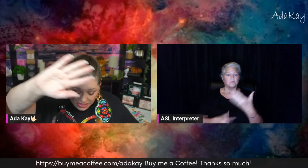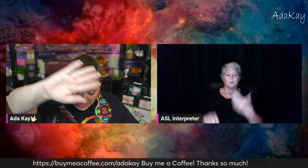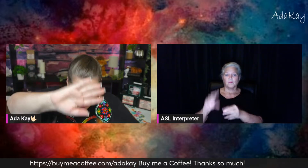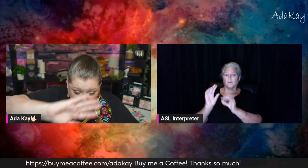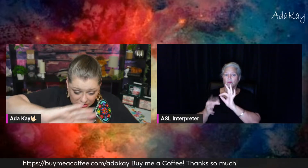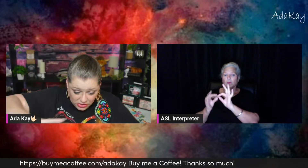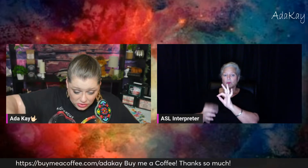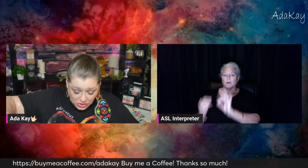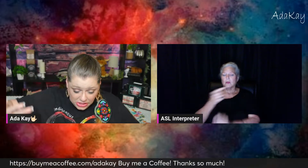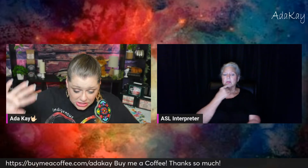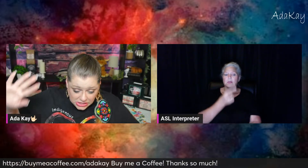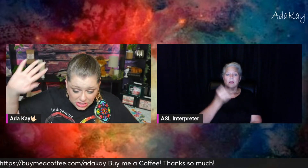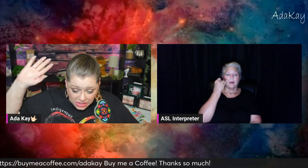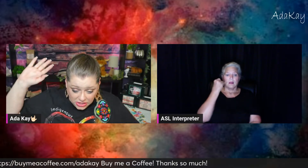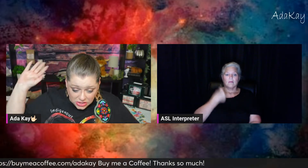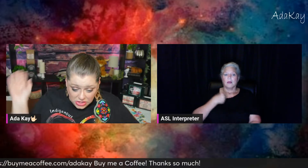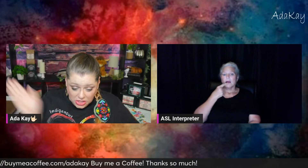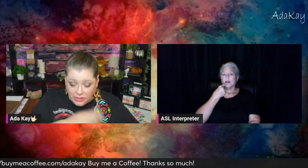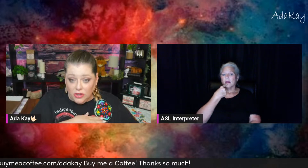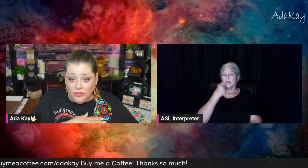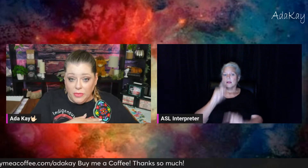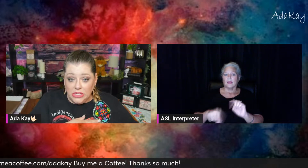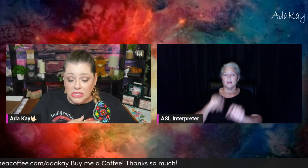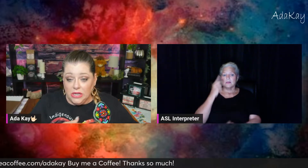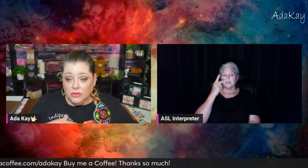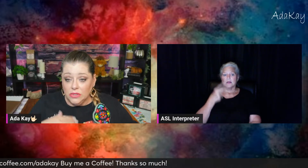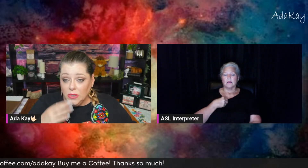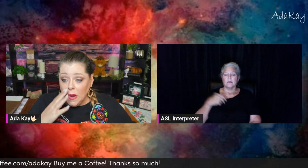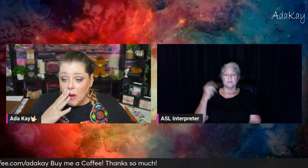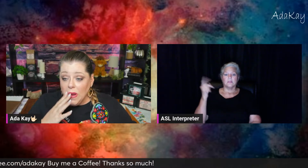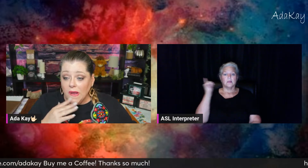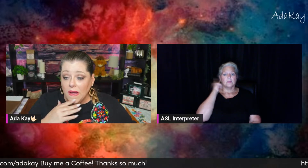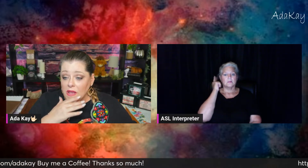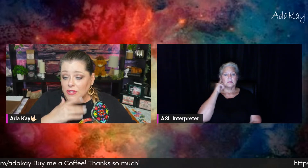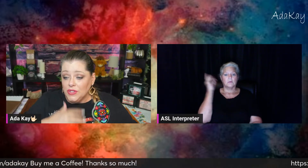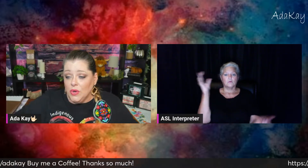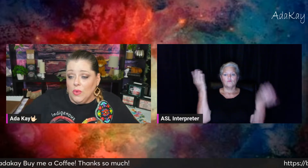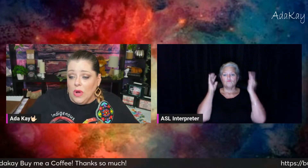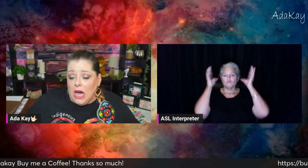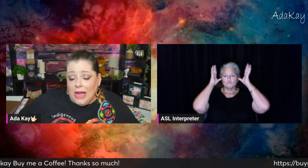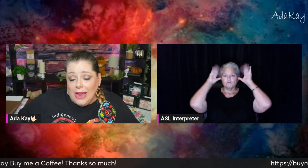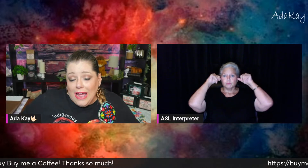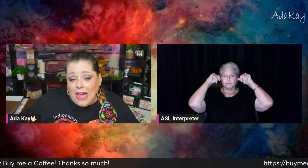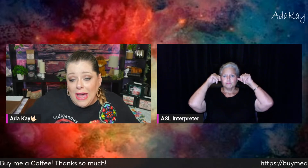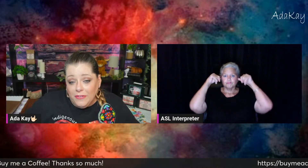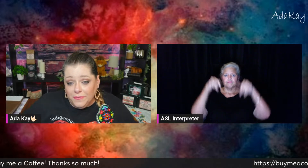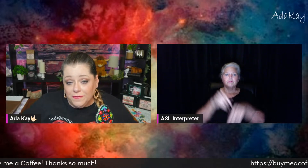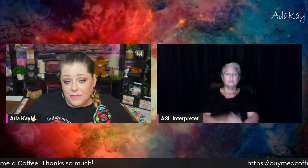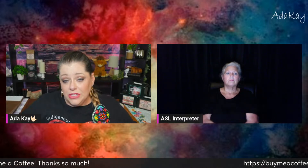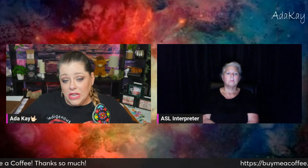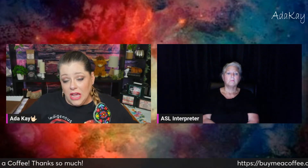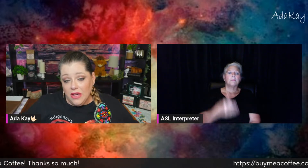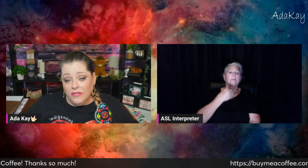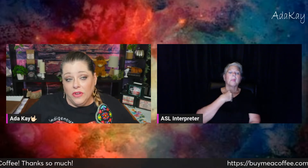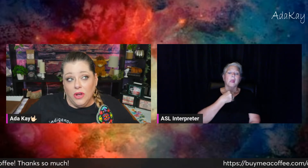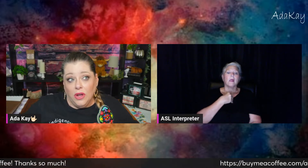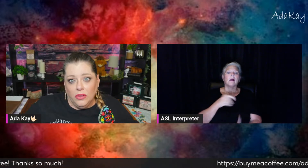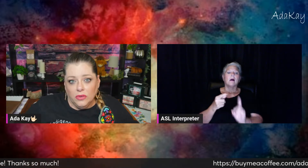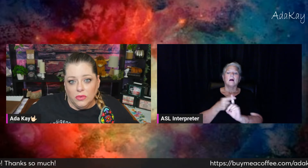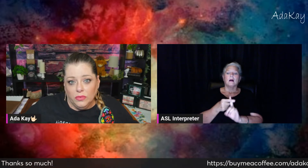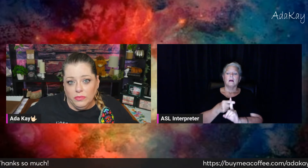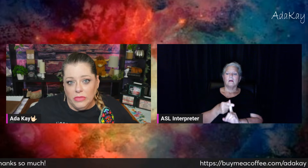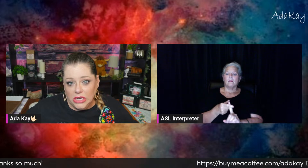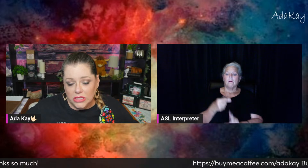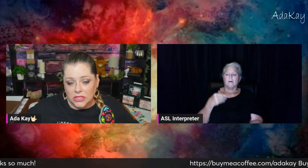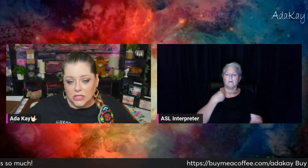If I can't see her, it's like cutting off my sound. So I have to have